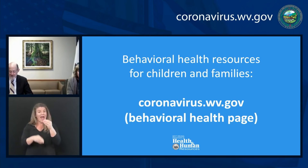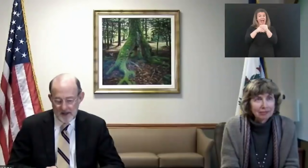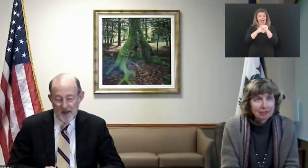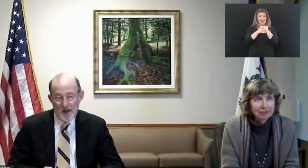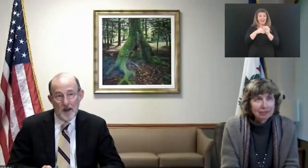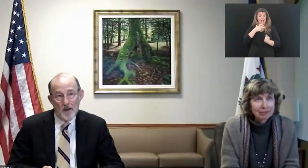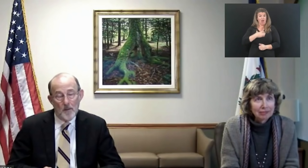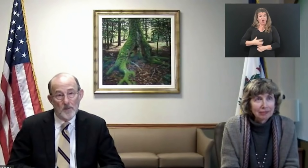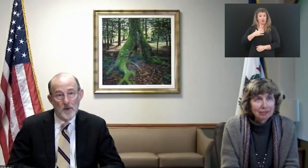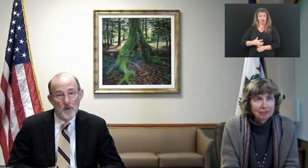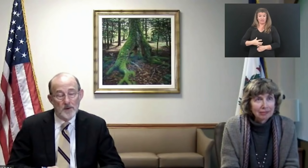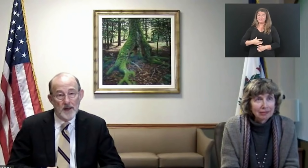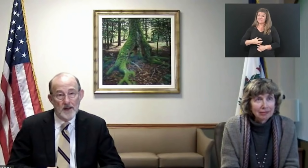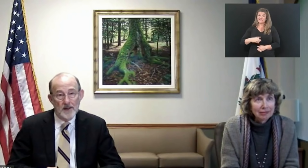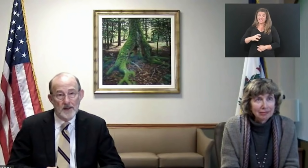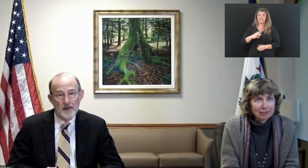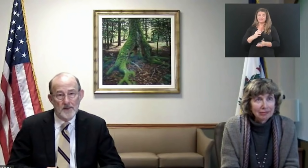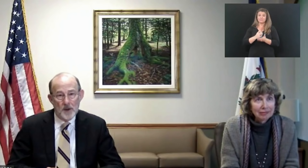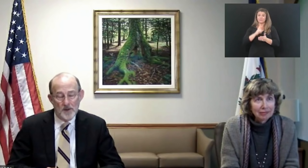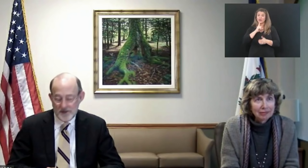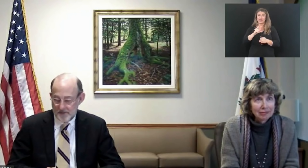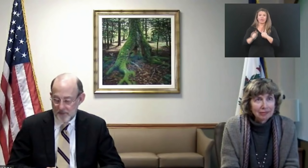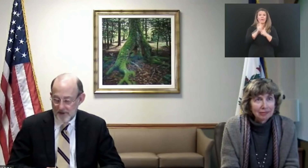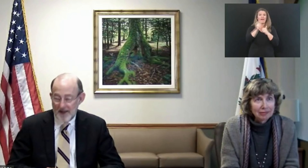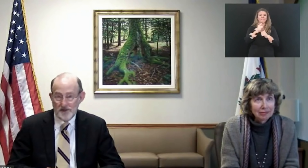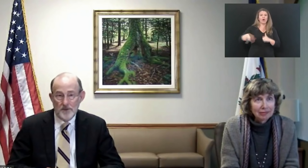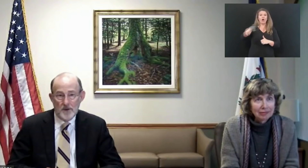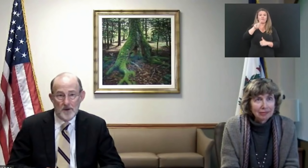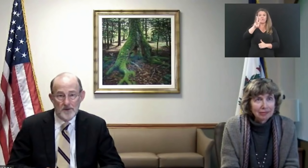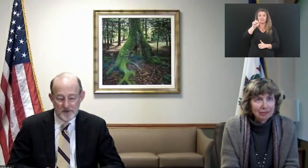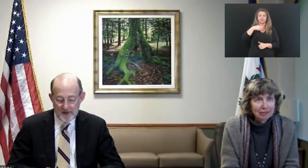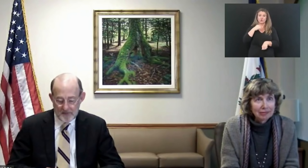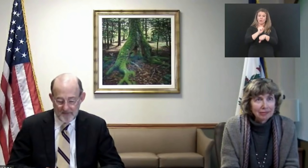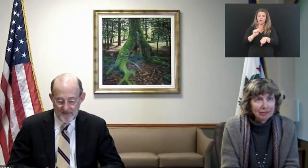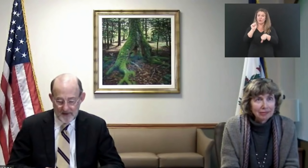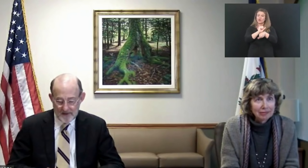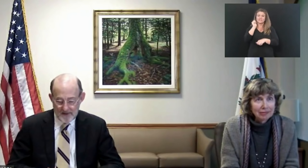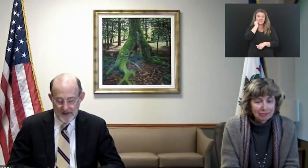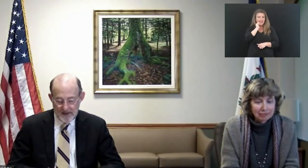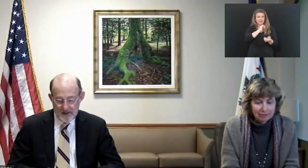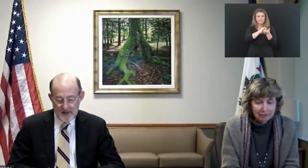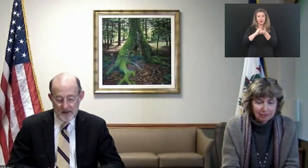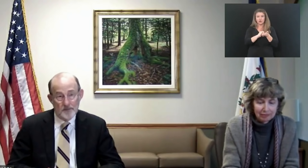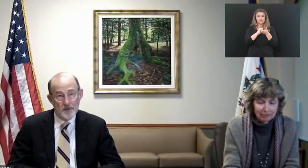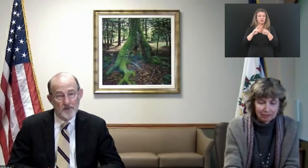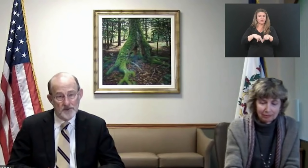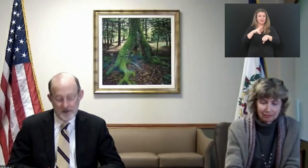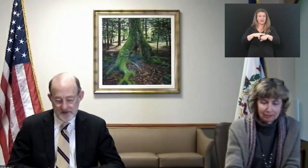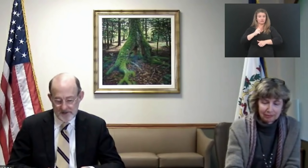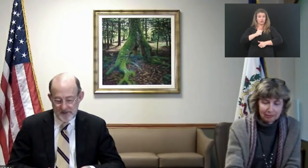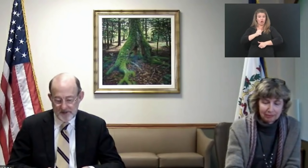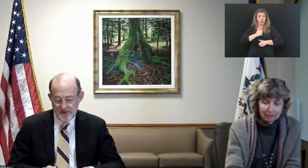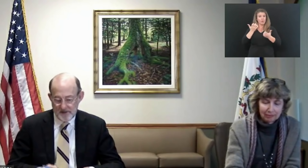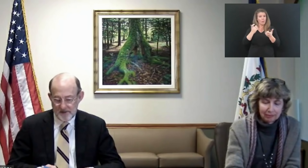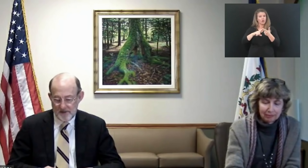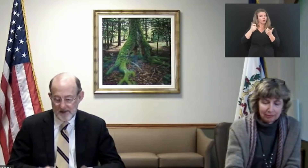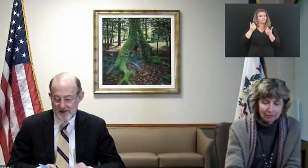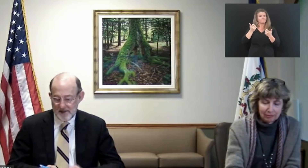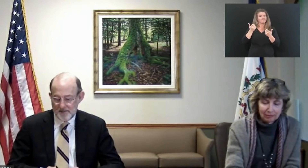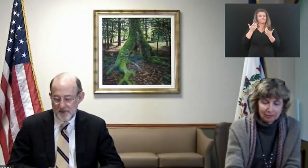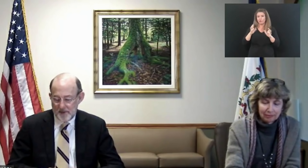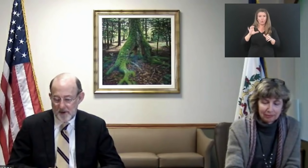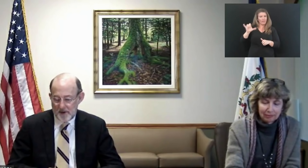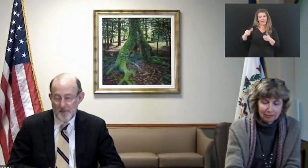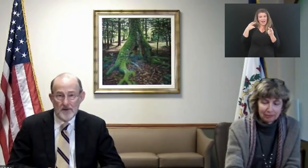and one we work daily in partnership with the National Guard to try to prevent. Governor Justice mentioned that the United